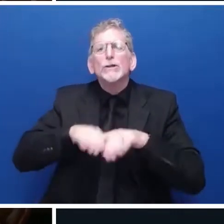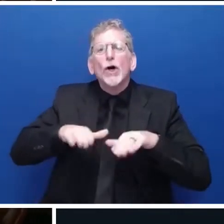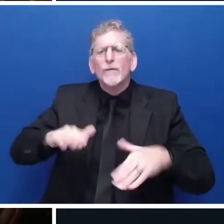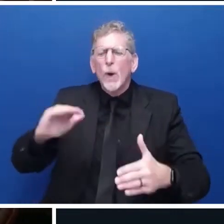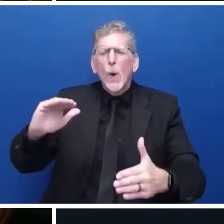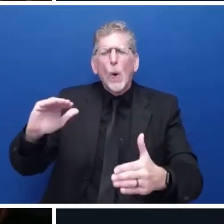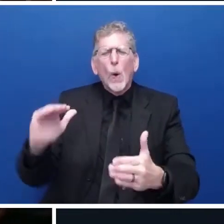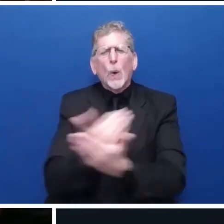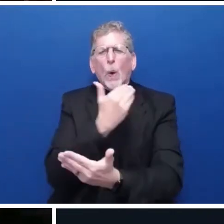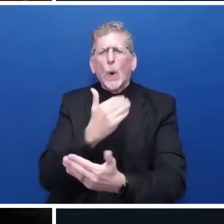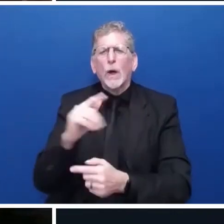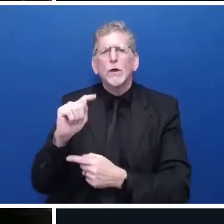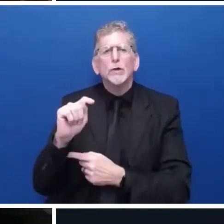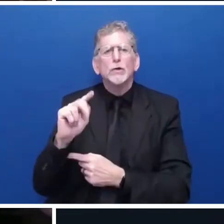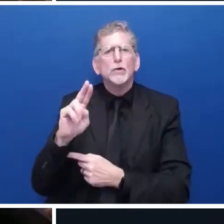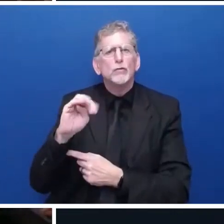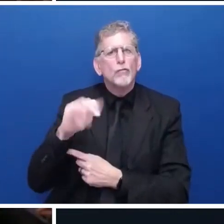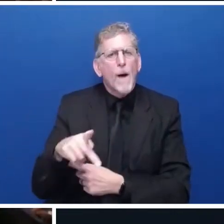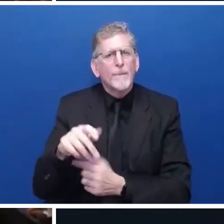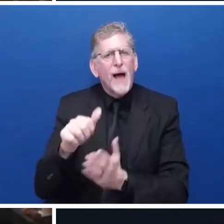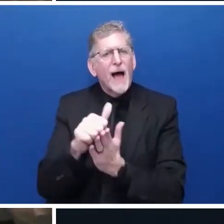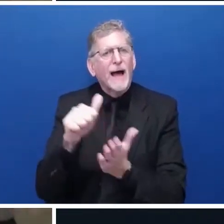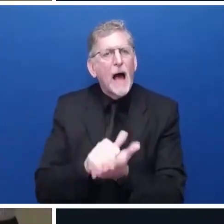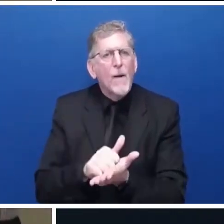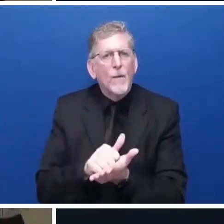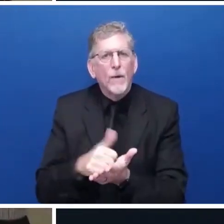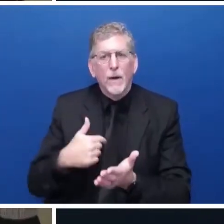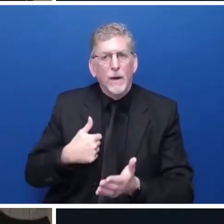I did not name that.